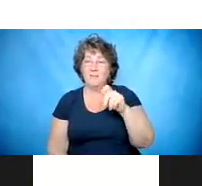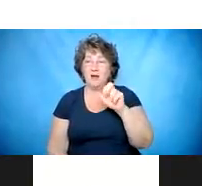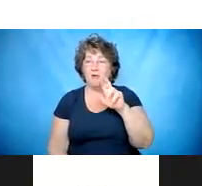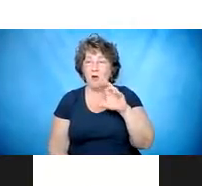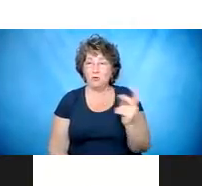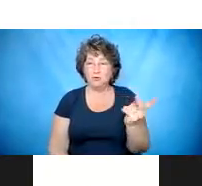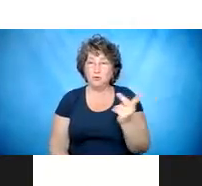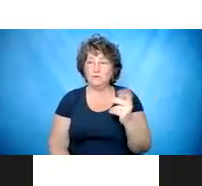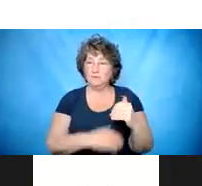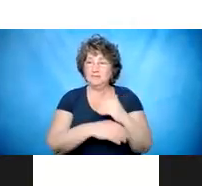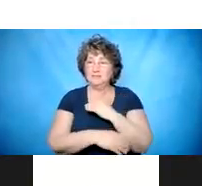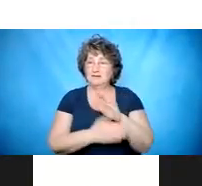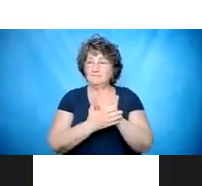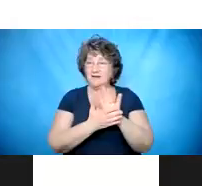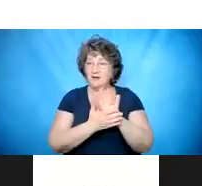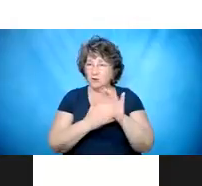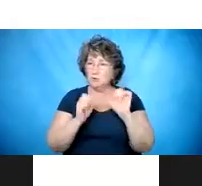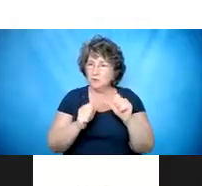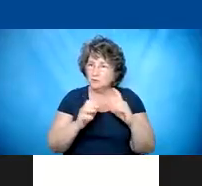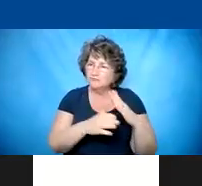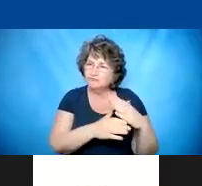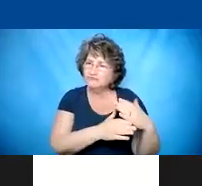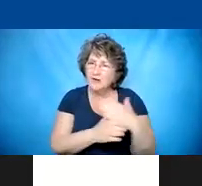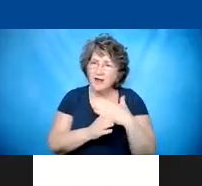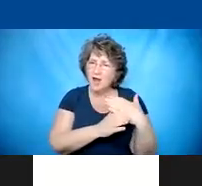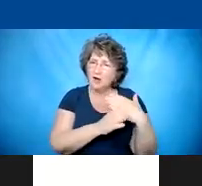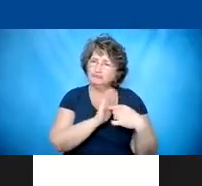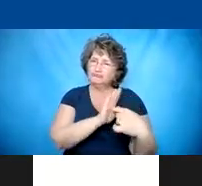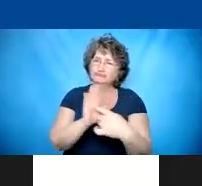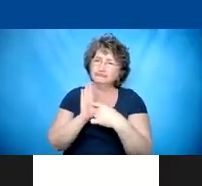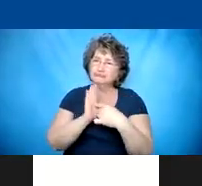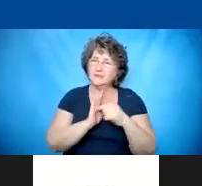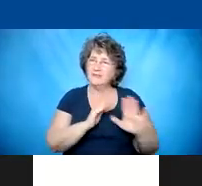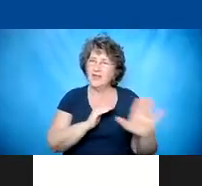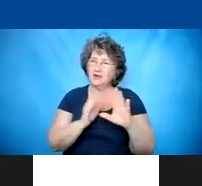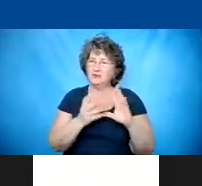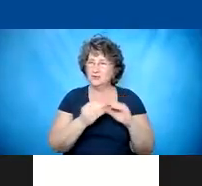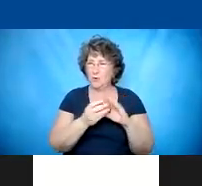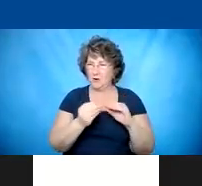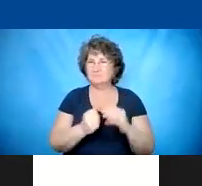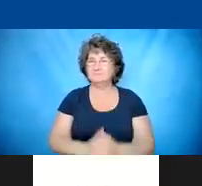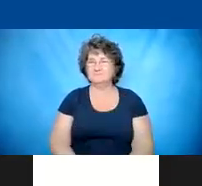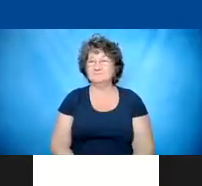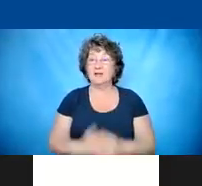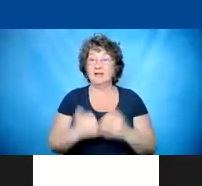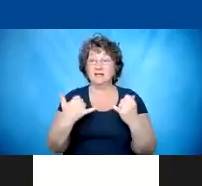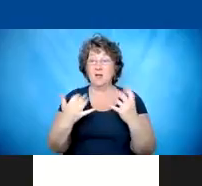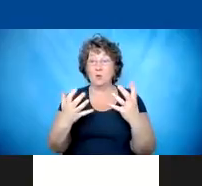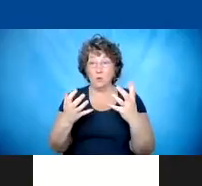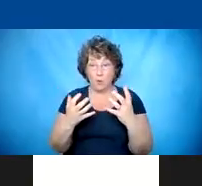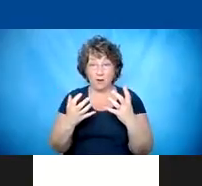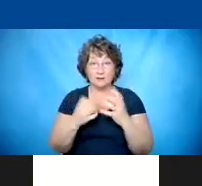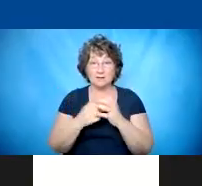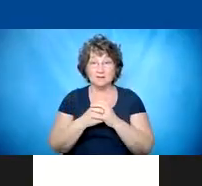story to all of you. So now we would like to go ahead and find out a little bit from all